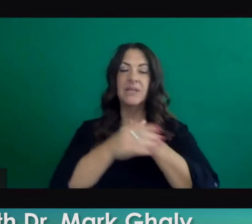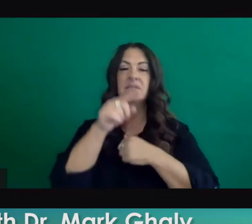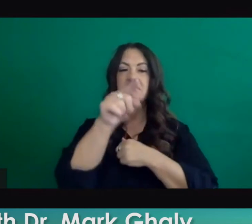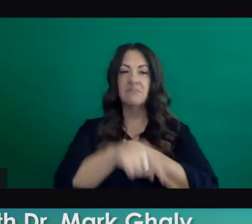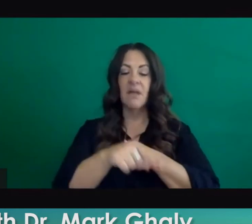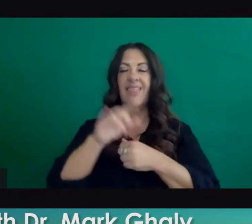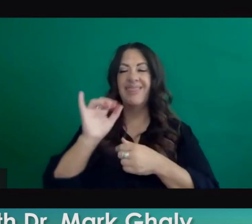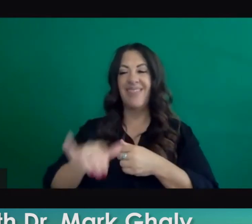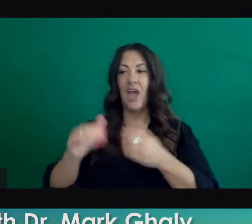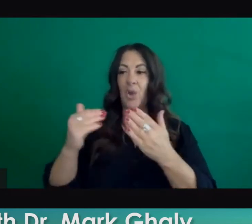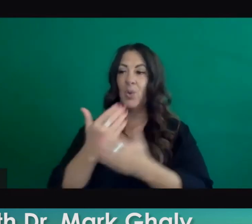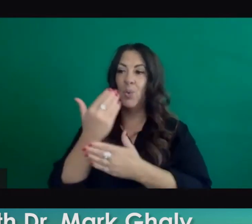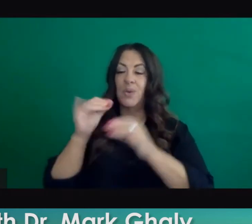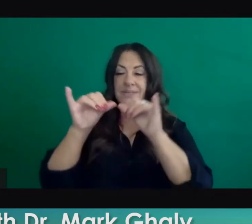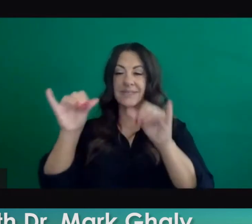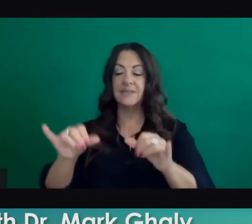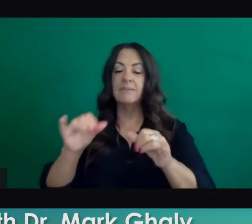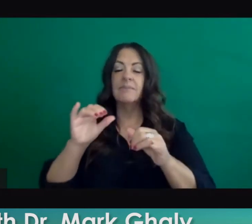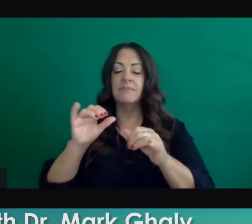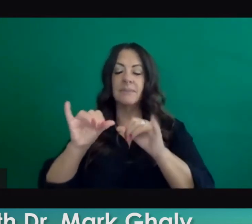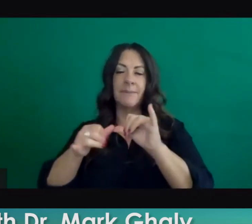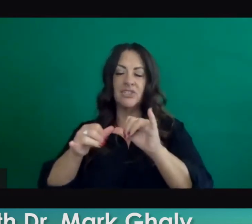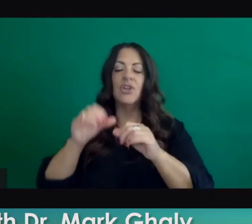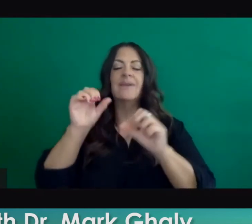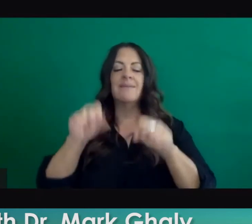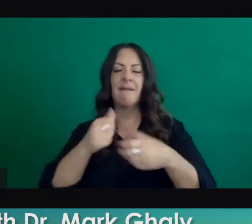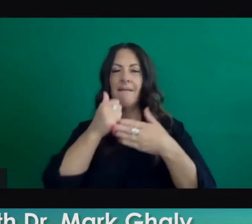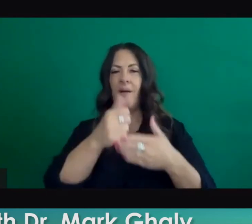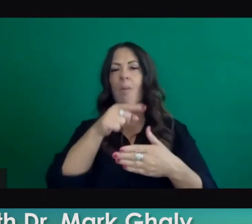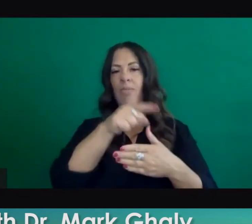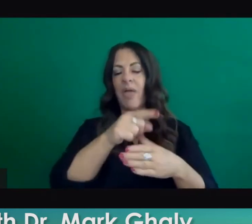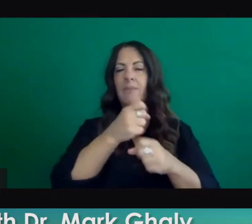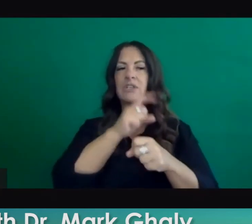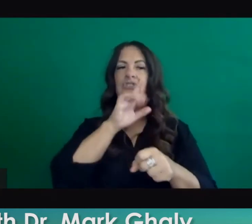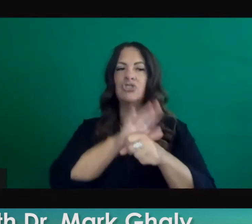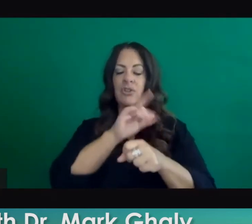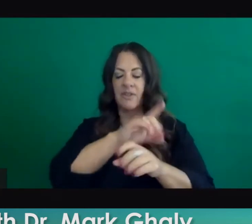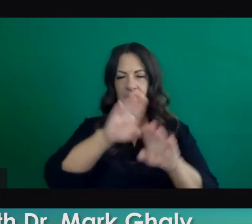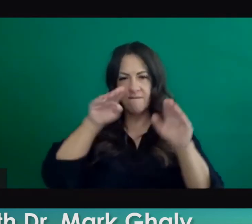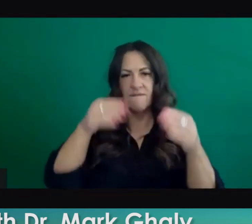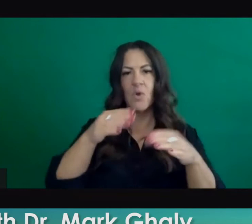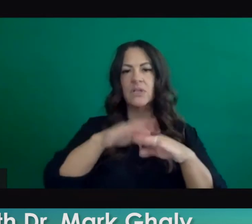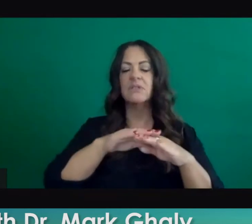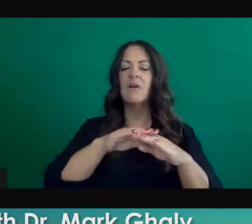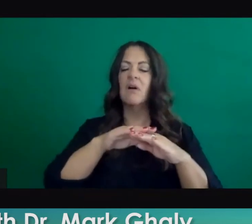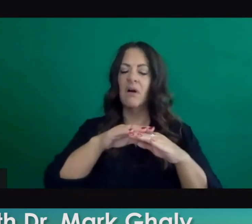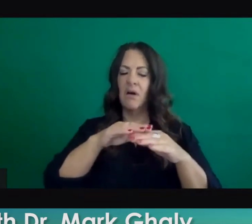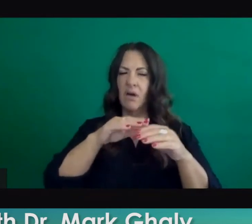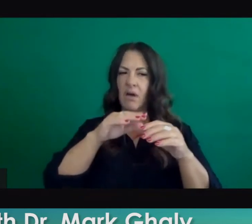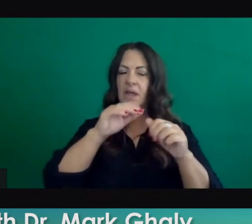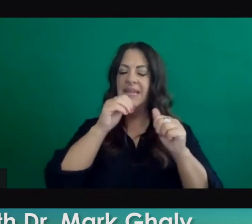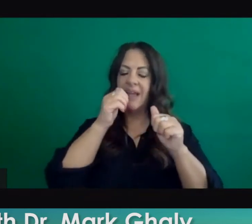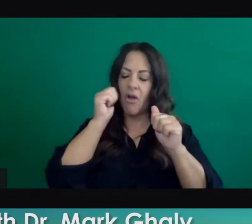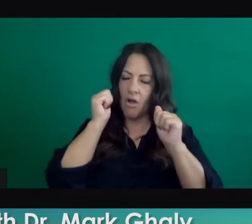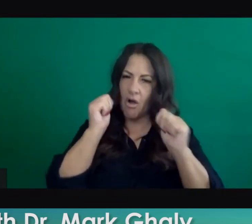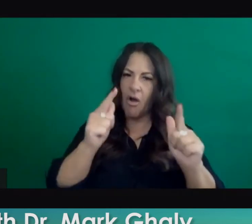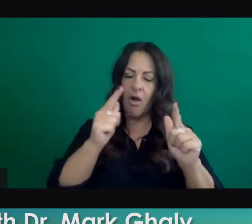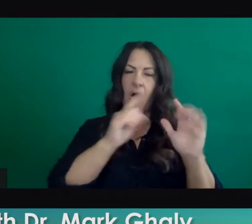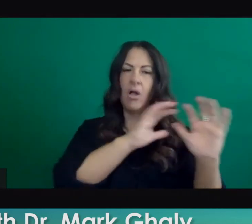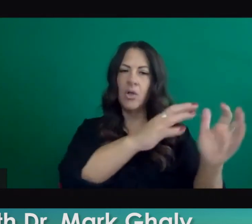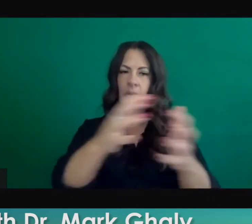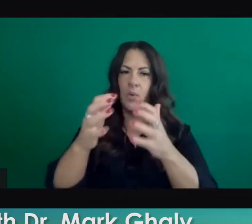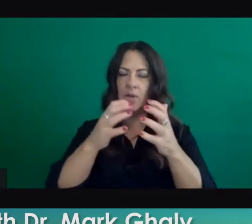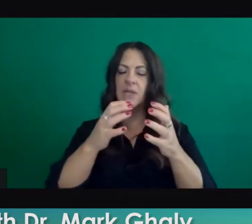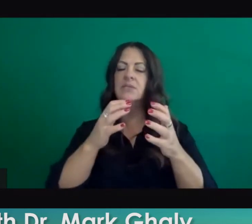because of the focus on equity and ensuring that all communities are moving forward together.